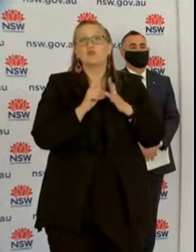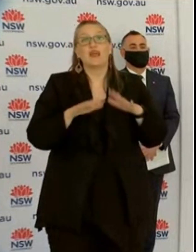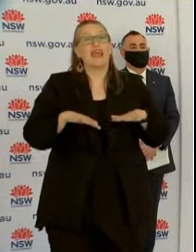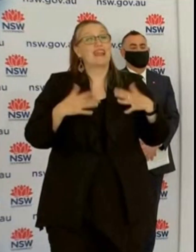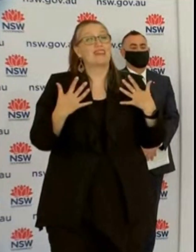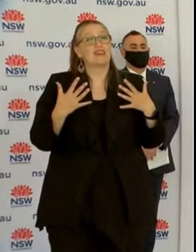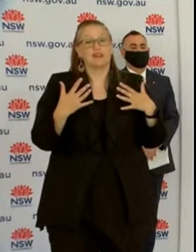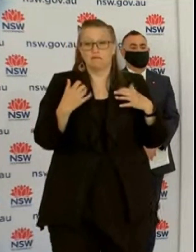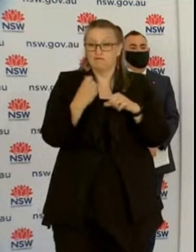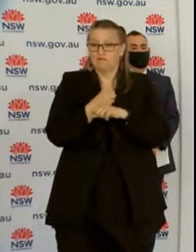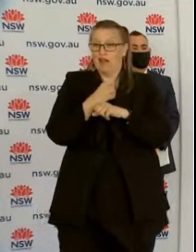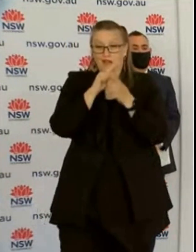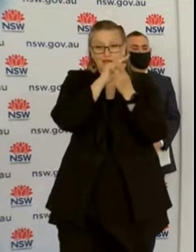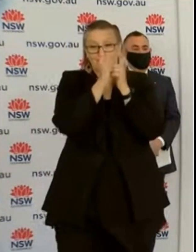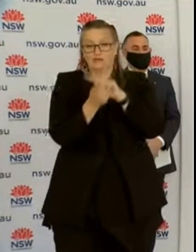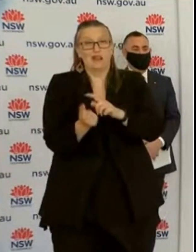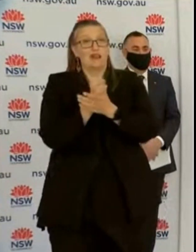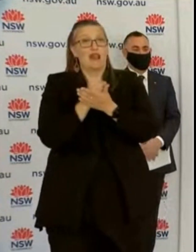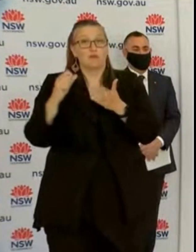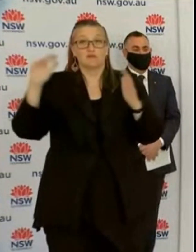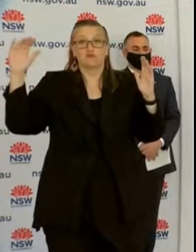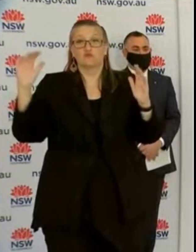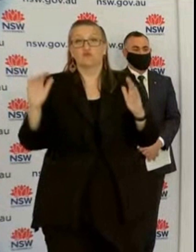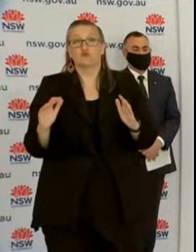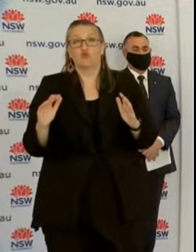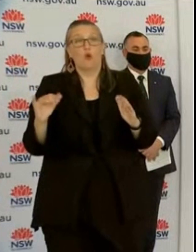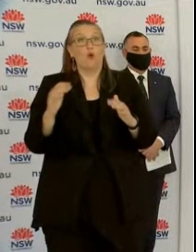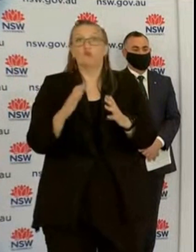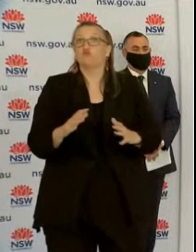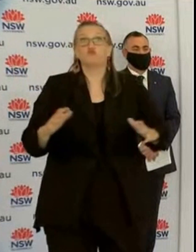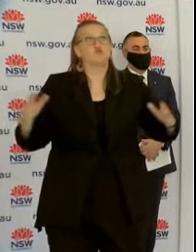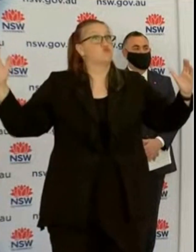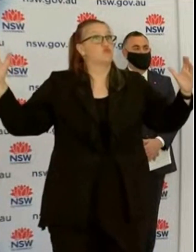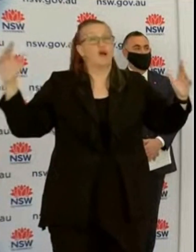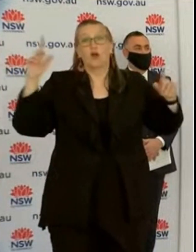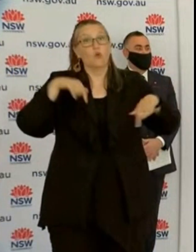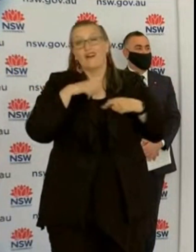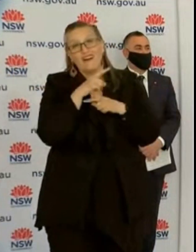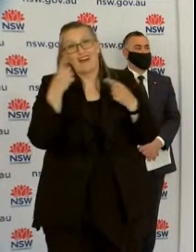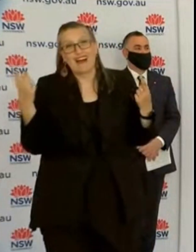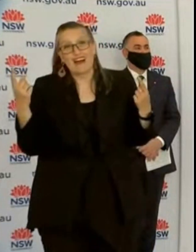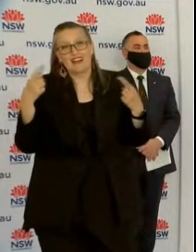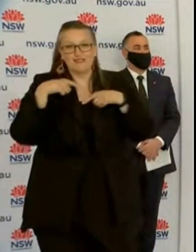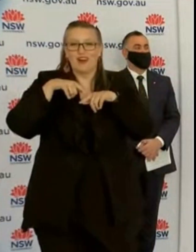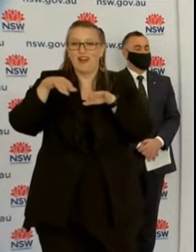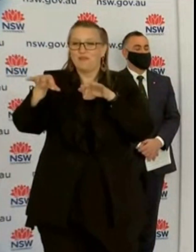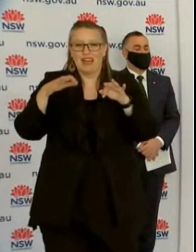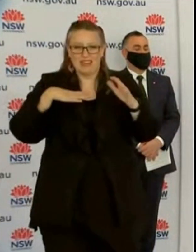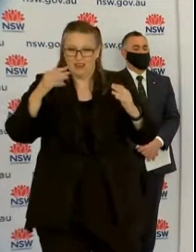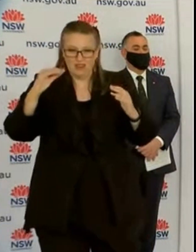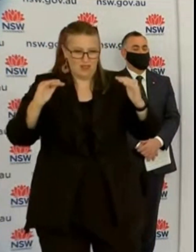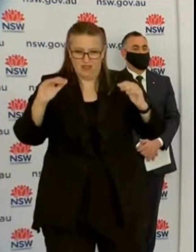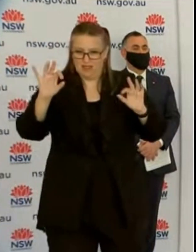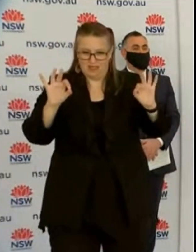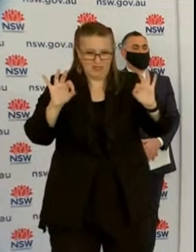modelling, if we do something drastic that changes that modelling too soon, we won't be able to stick to the plan. So it's just a delicate